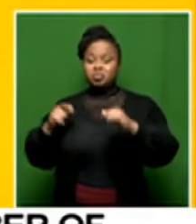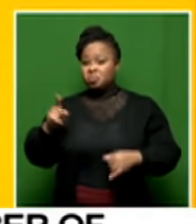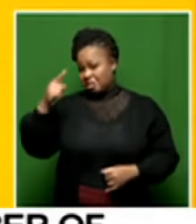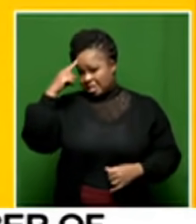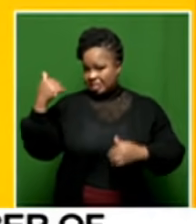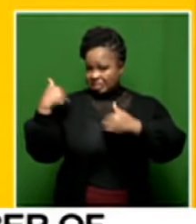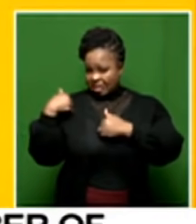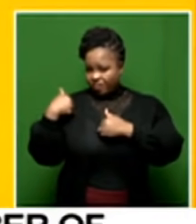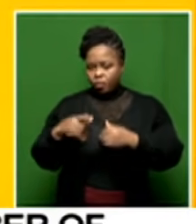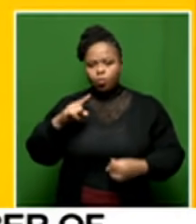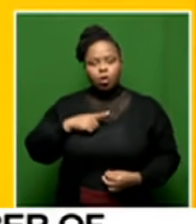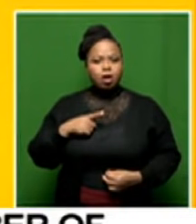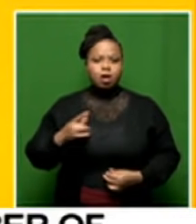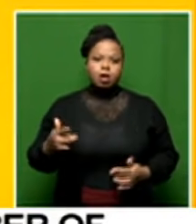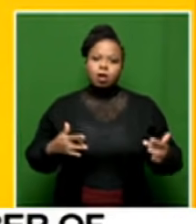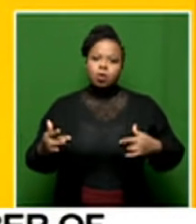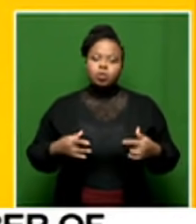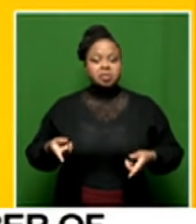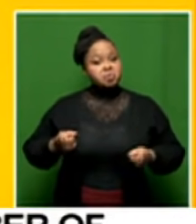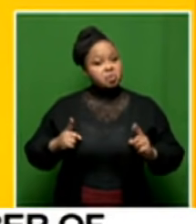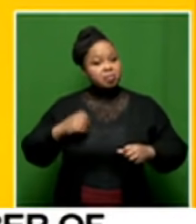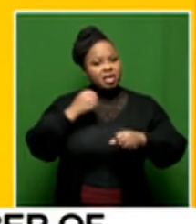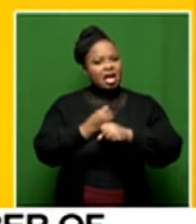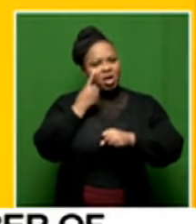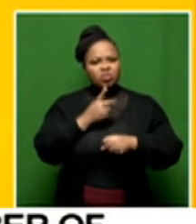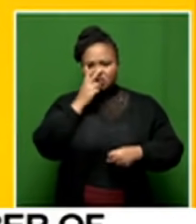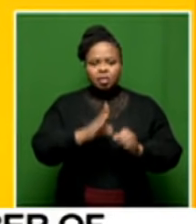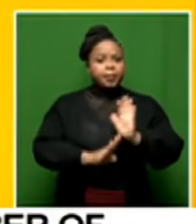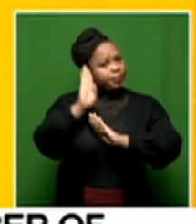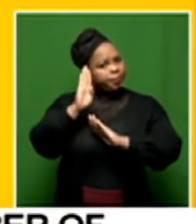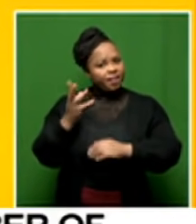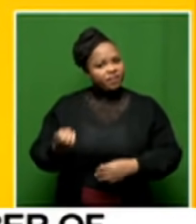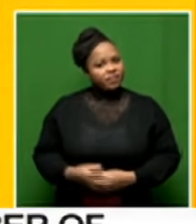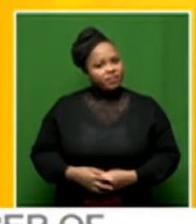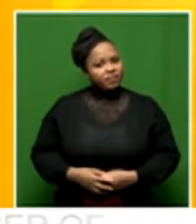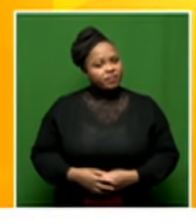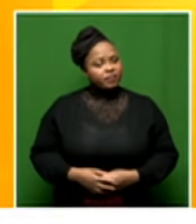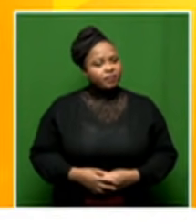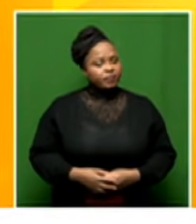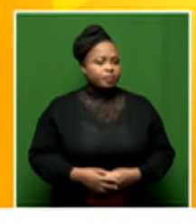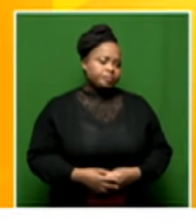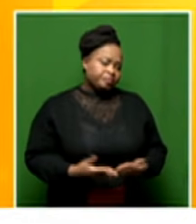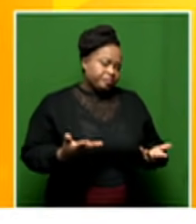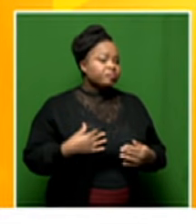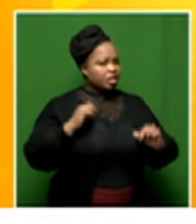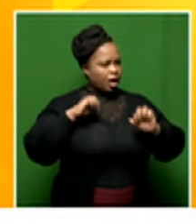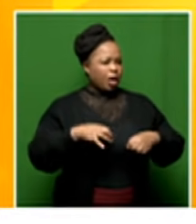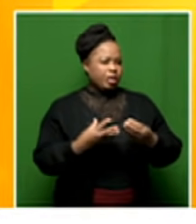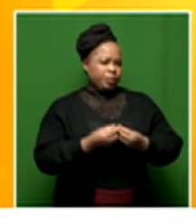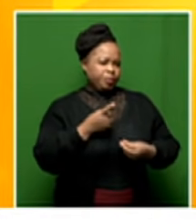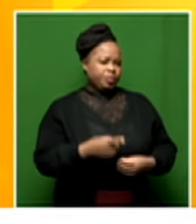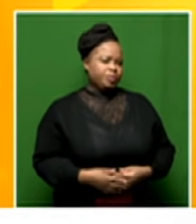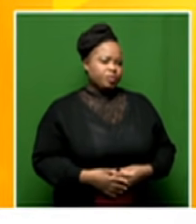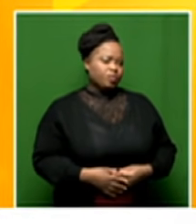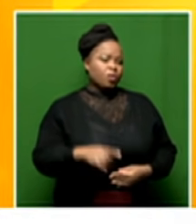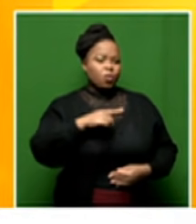looking at Gauteng, it's a great concern to see how we're rising and so fast. Yes, I would tend to agree with you overall, because I think